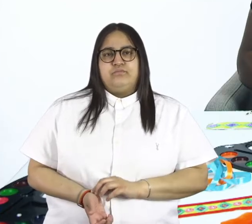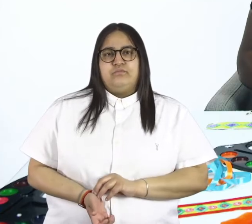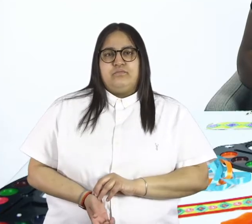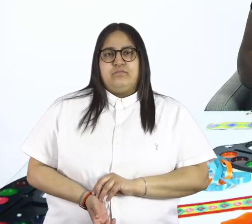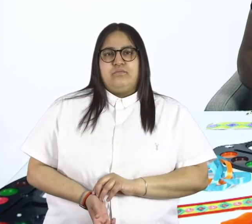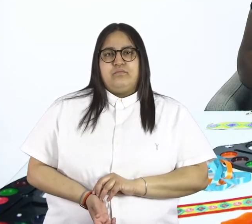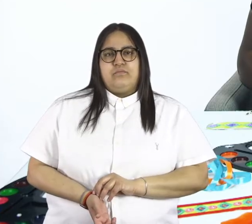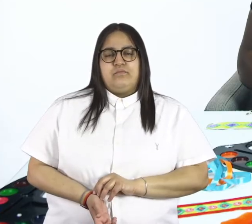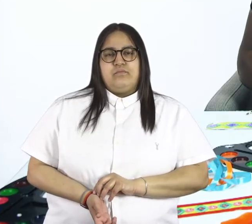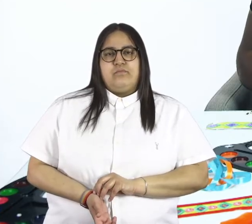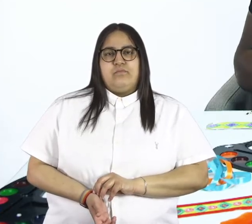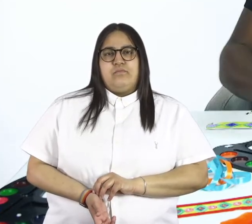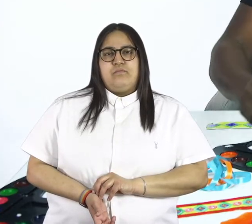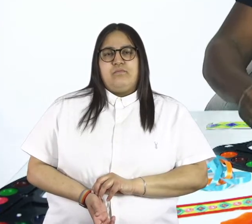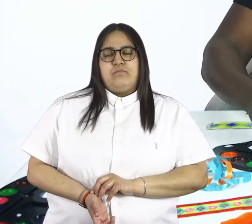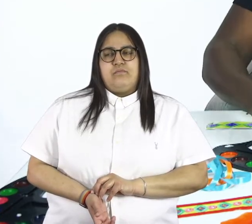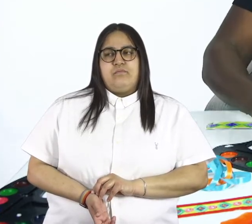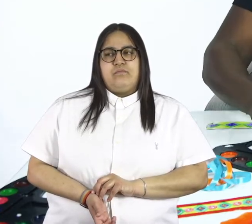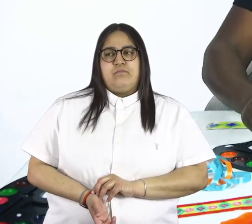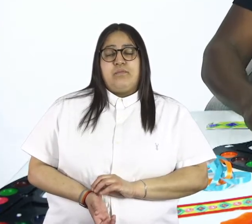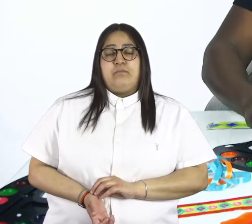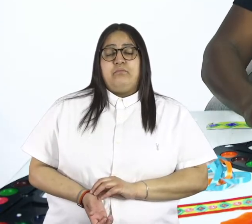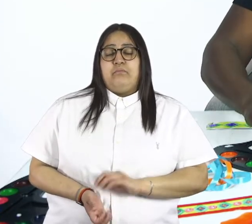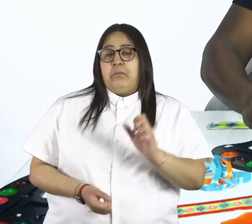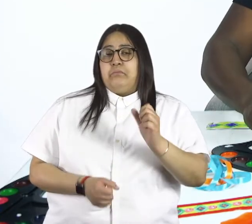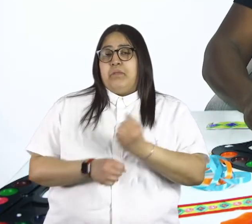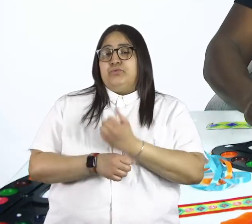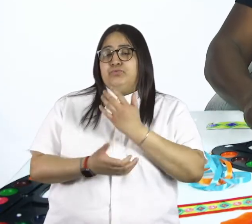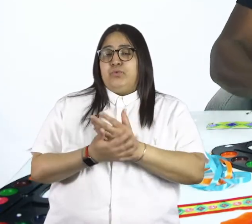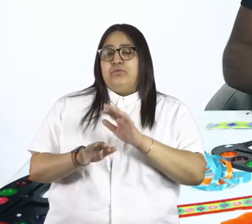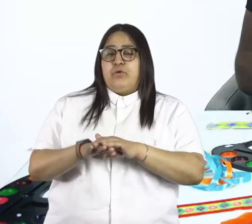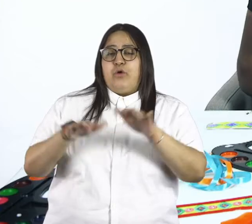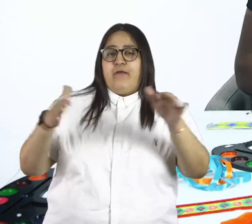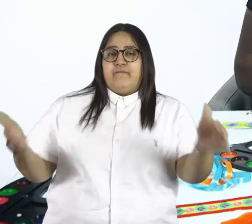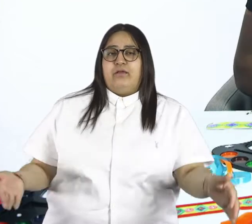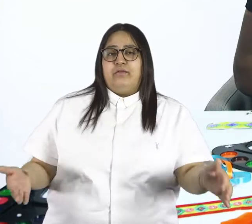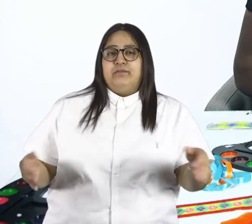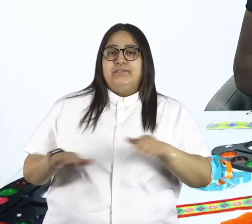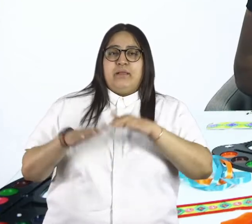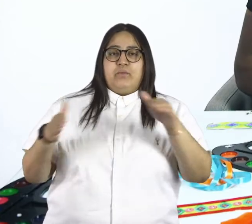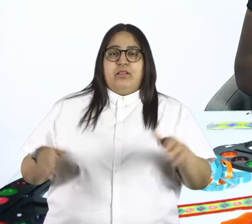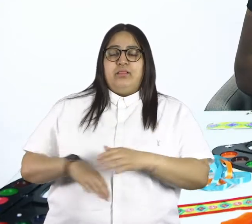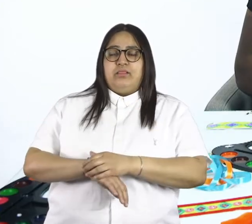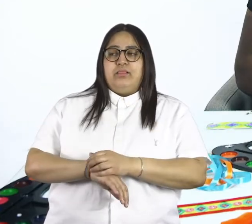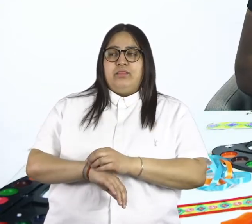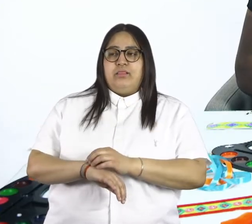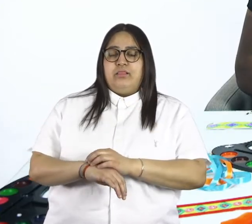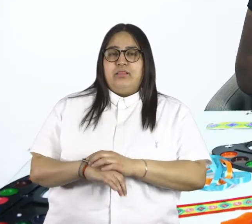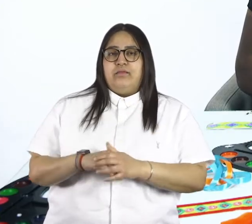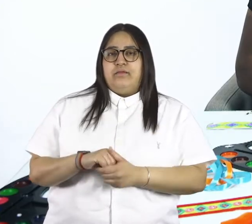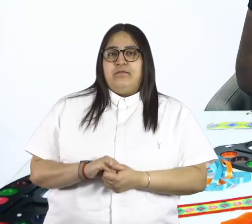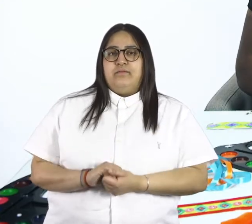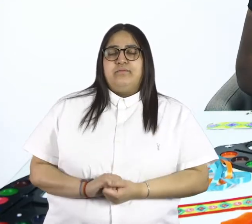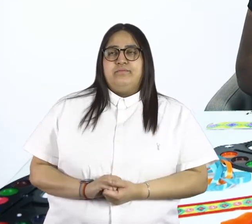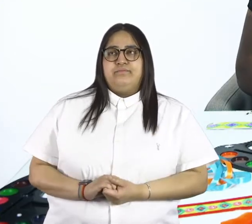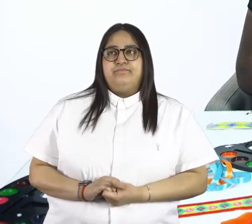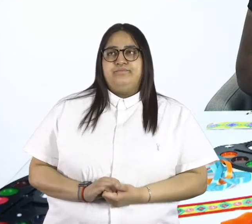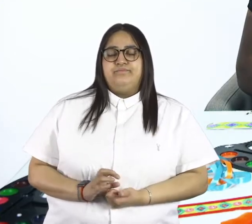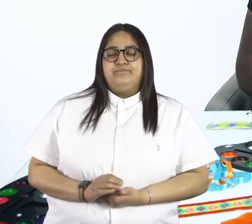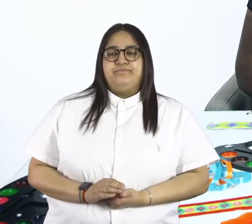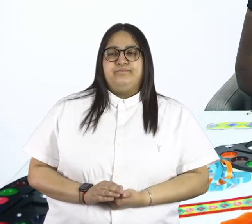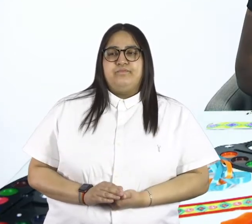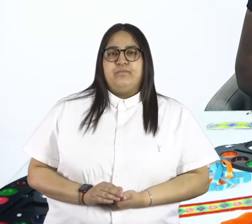we use is newspapers. They're free at your local station. Pick one up, cover up your